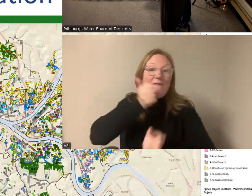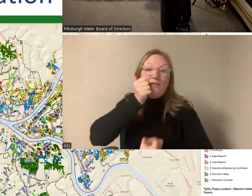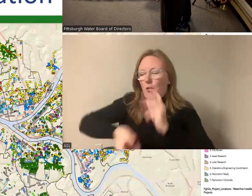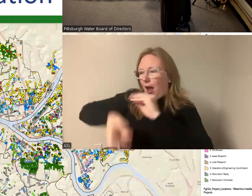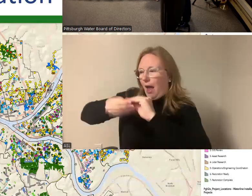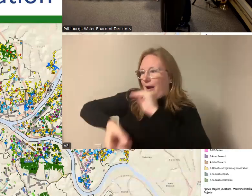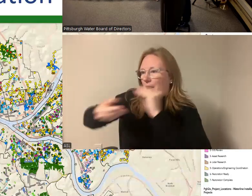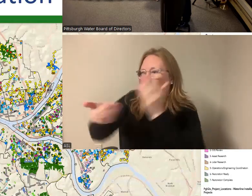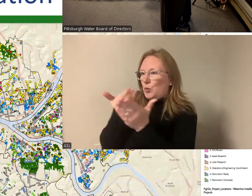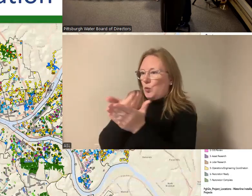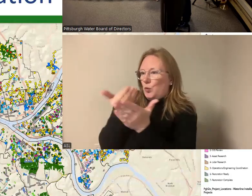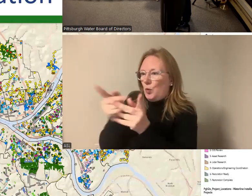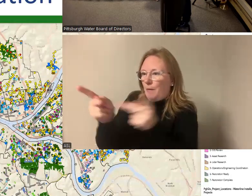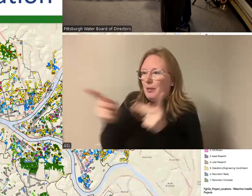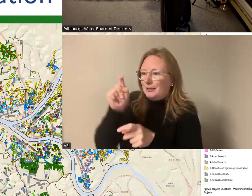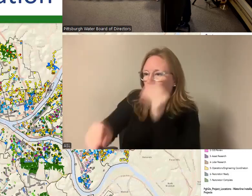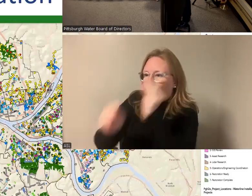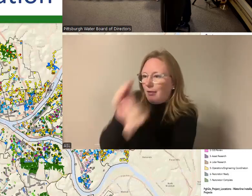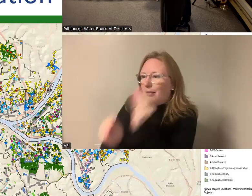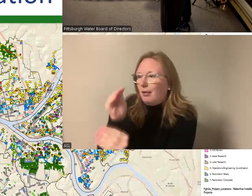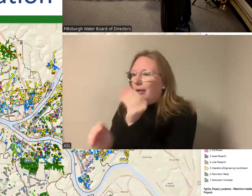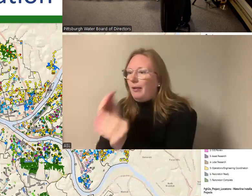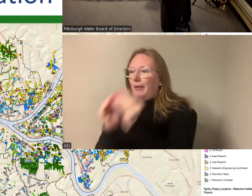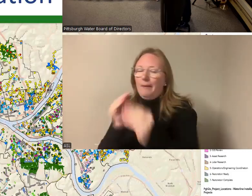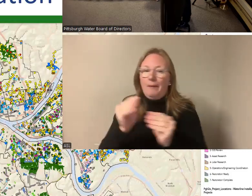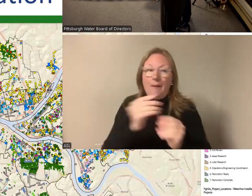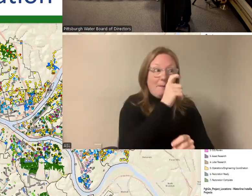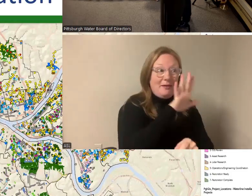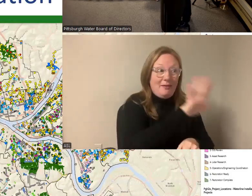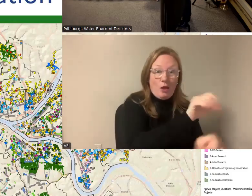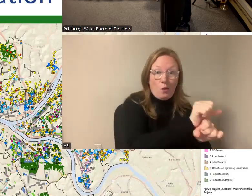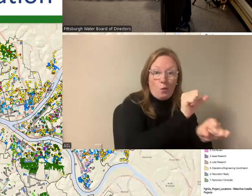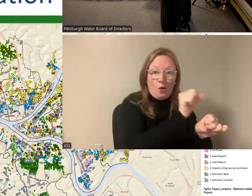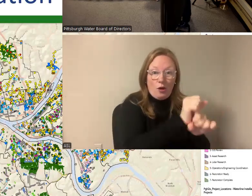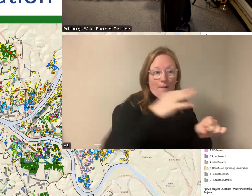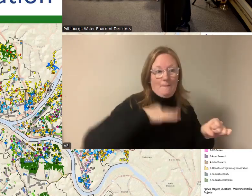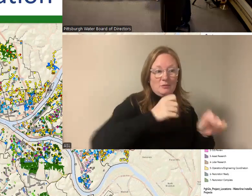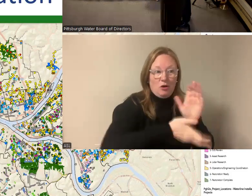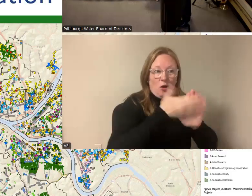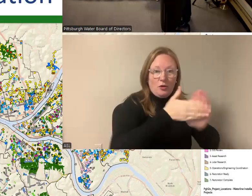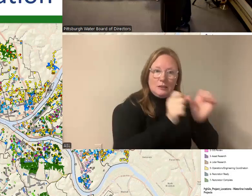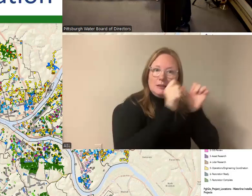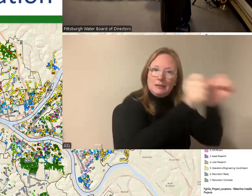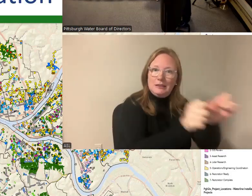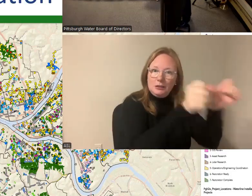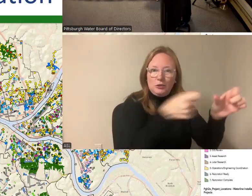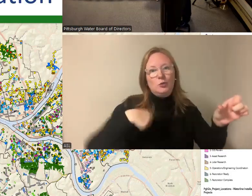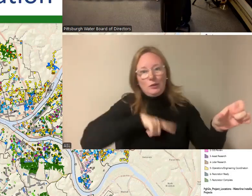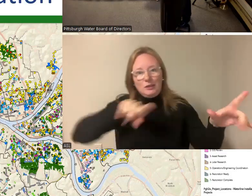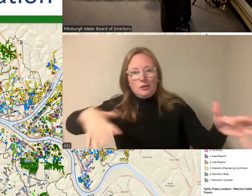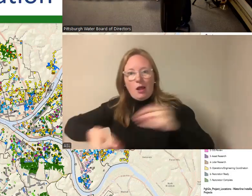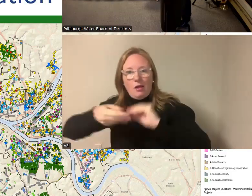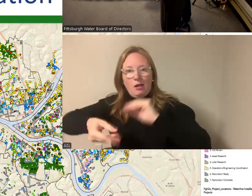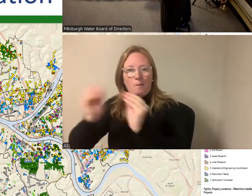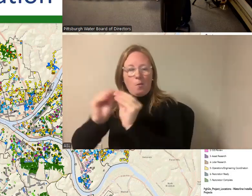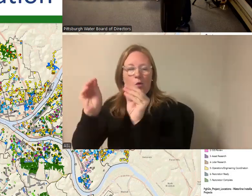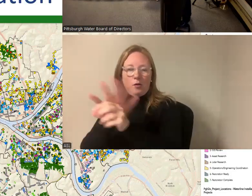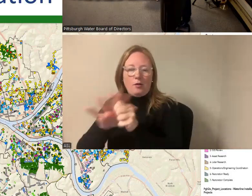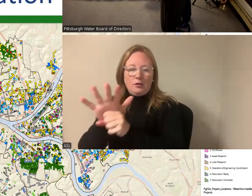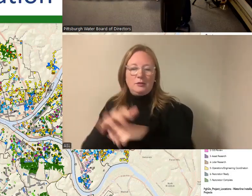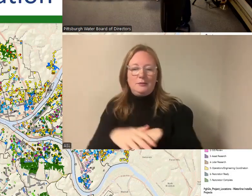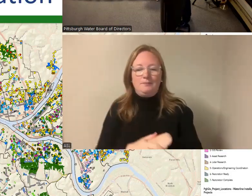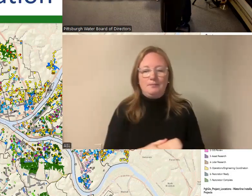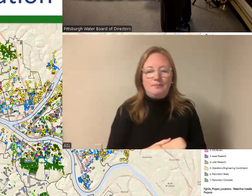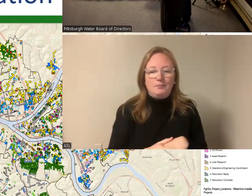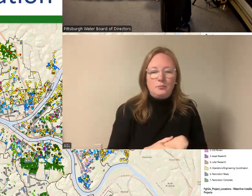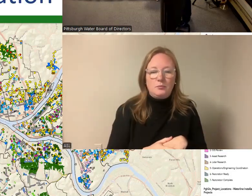in response to the ongoing work by Pittsburgh Water Operations. Our consultants, Hatch, is responsible